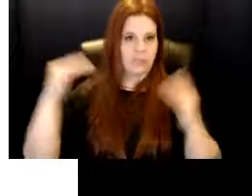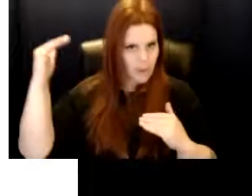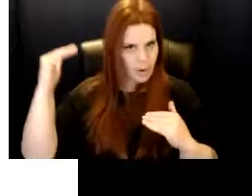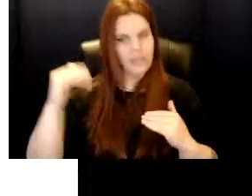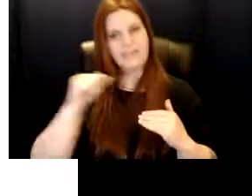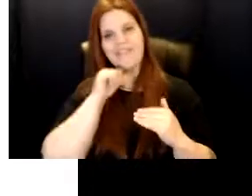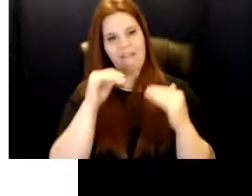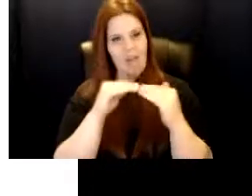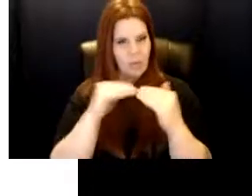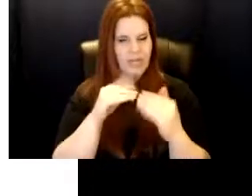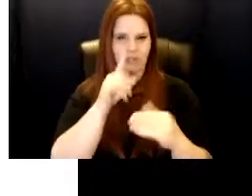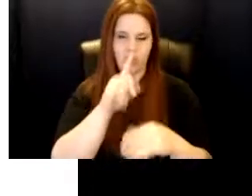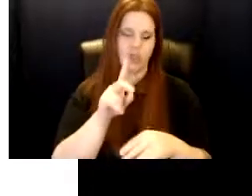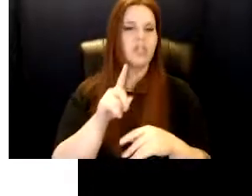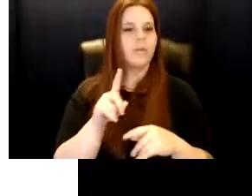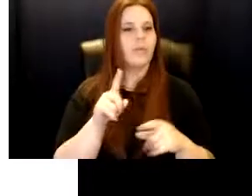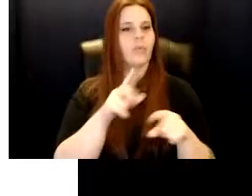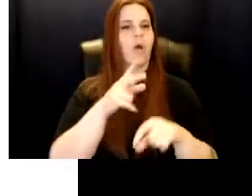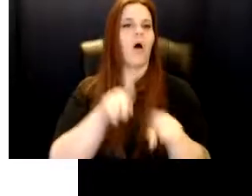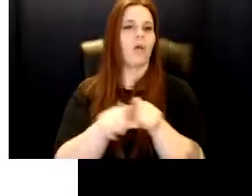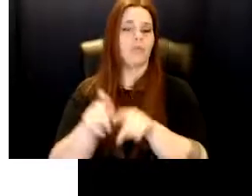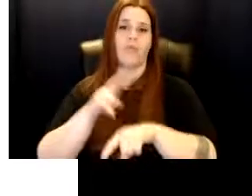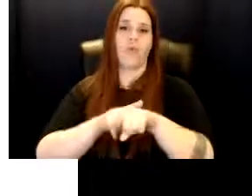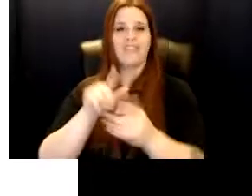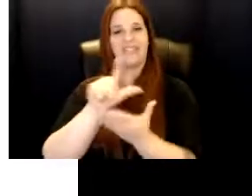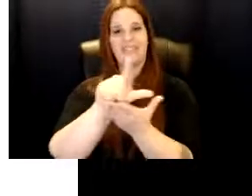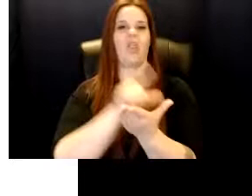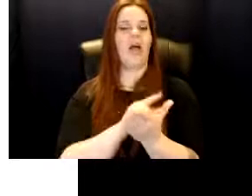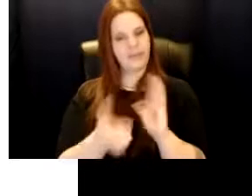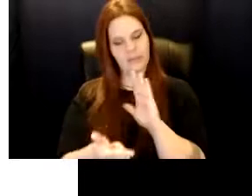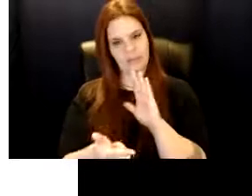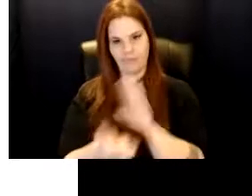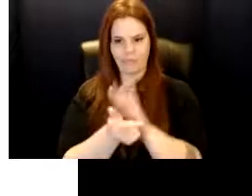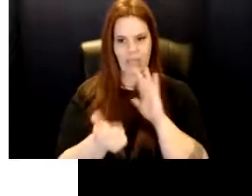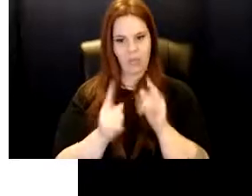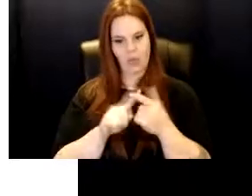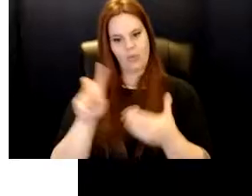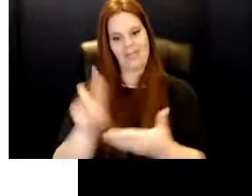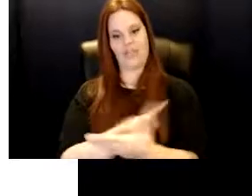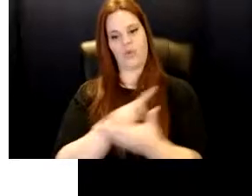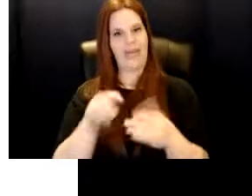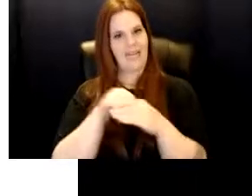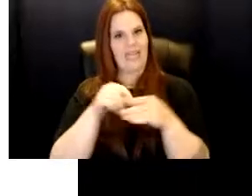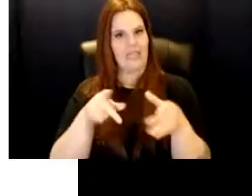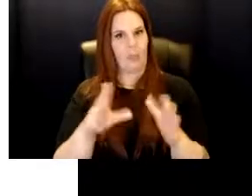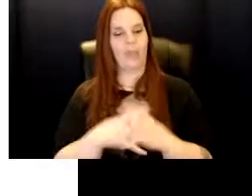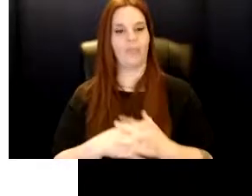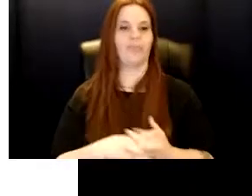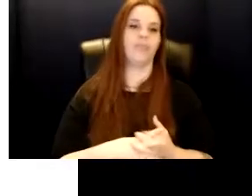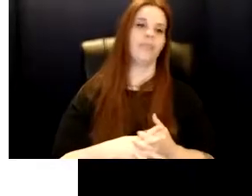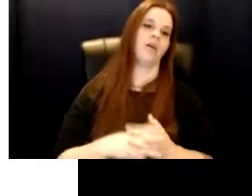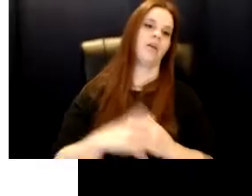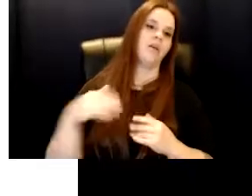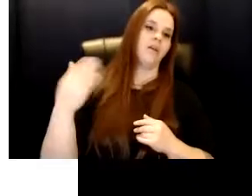for sure, it's also, of course, the law. It's against the law to discriminate in this way. On the next slide,